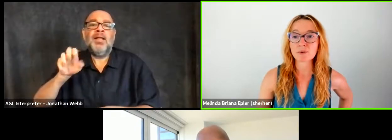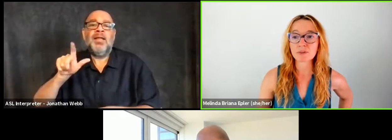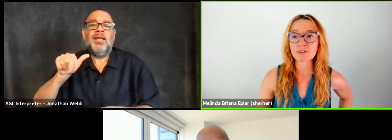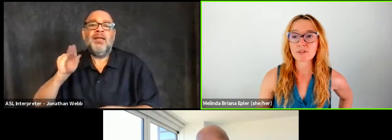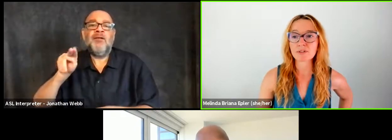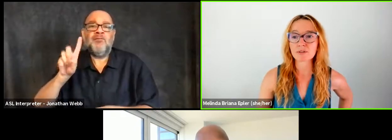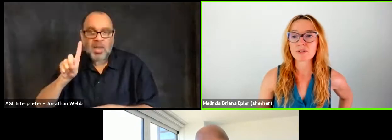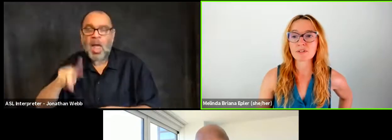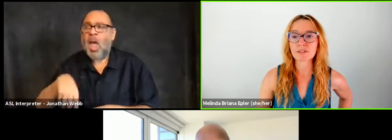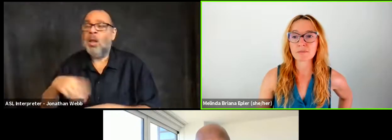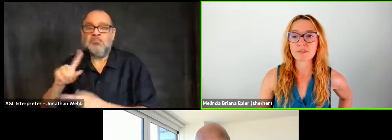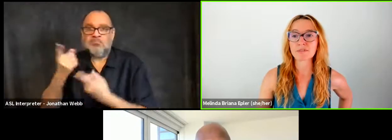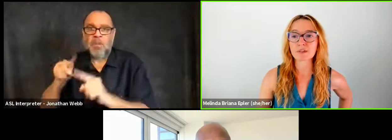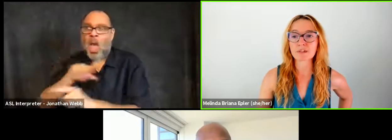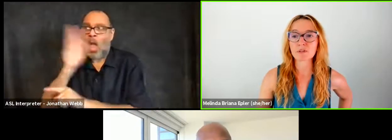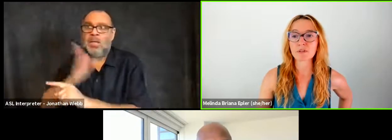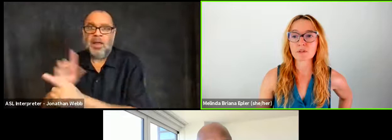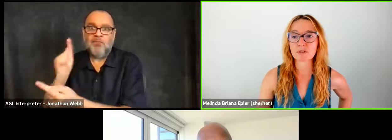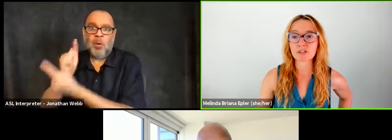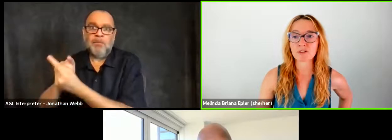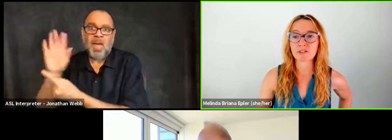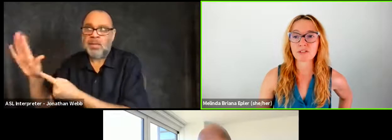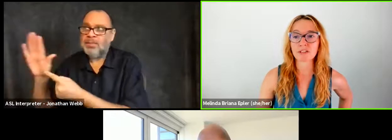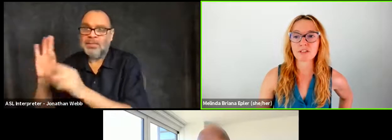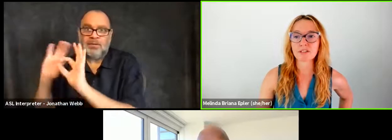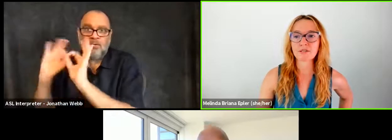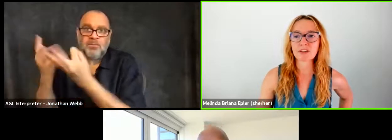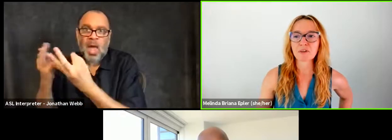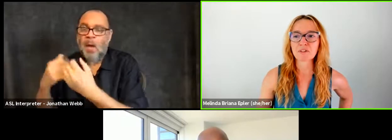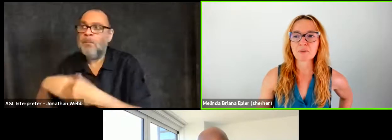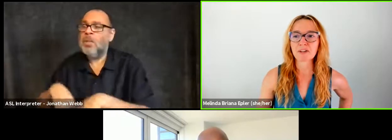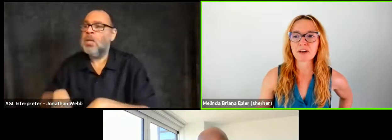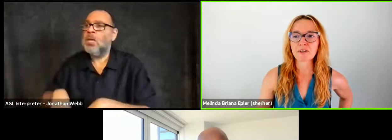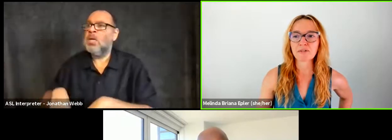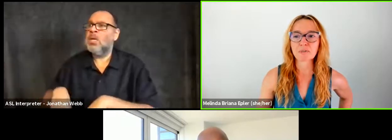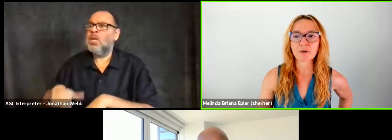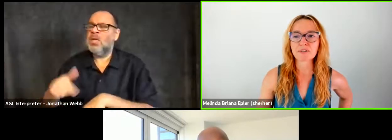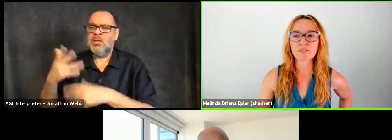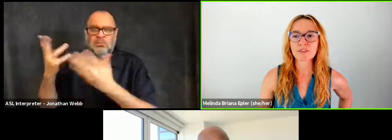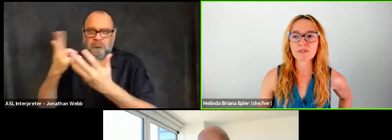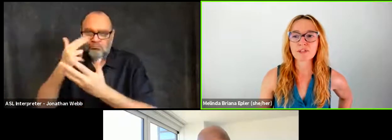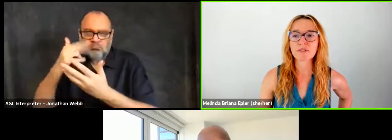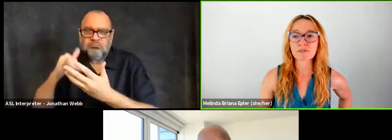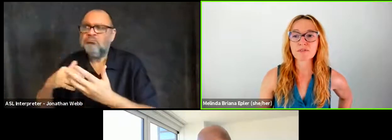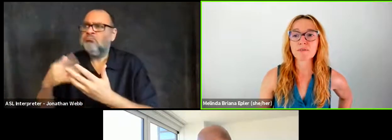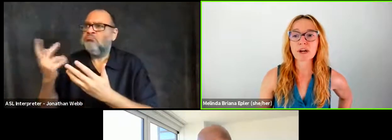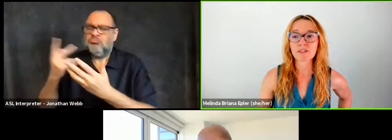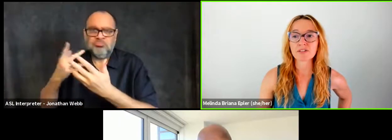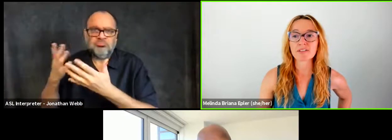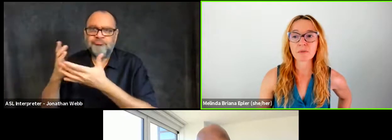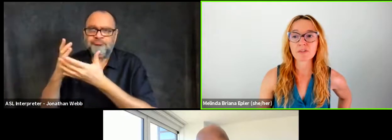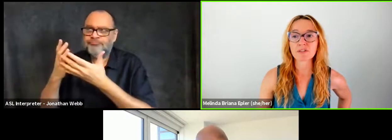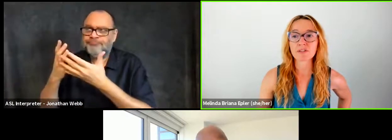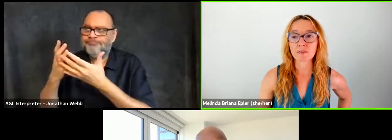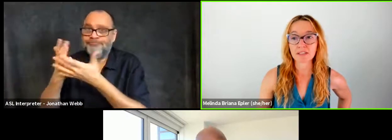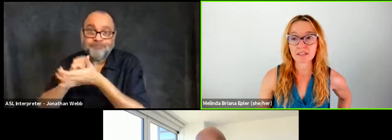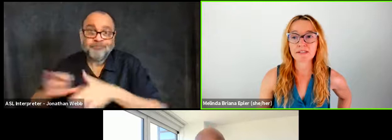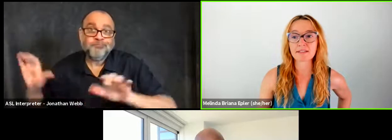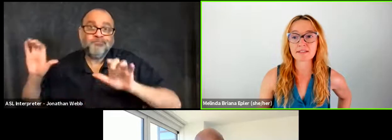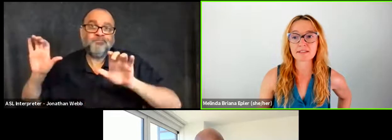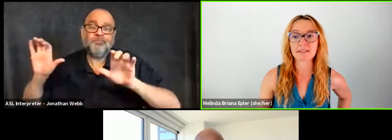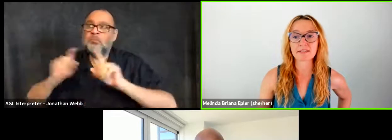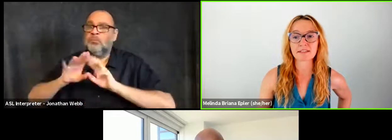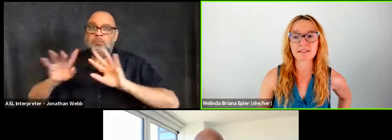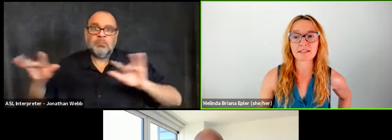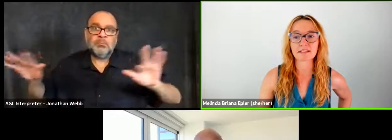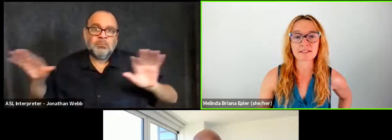to divorce, those not accepting finally wanted to reach out. It's funny how things work out. Different parts of the country have different reactions, especially to my